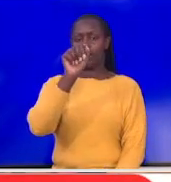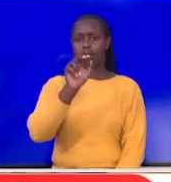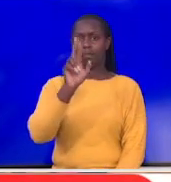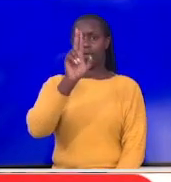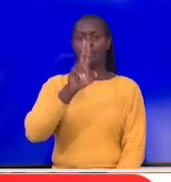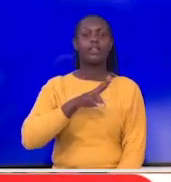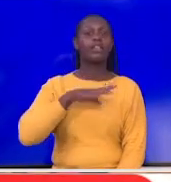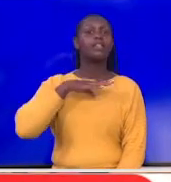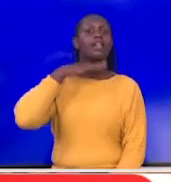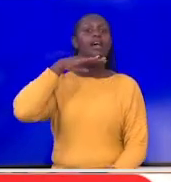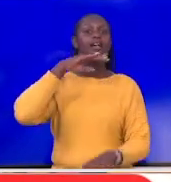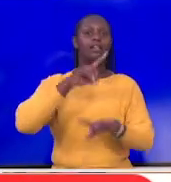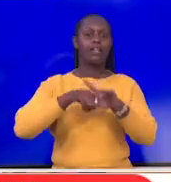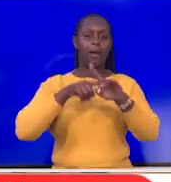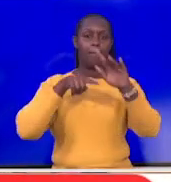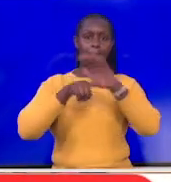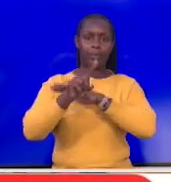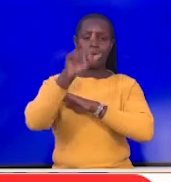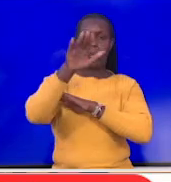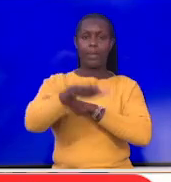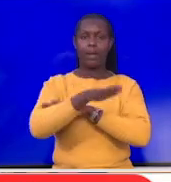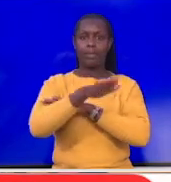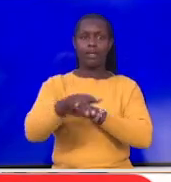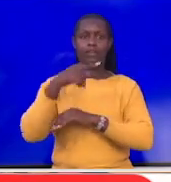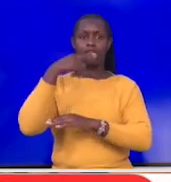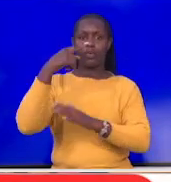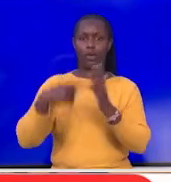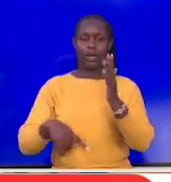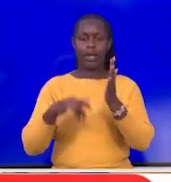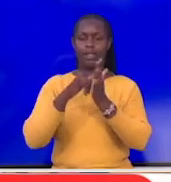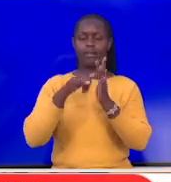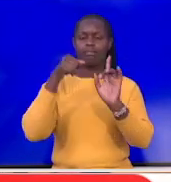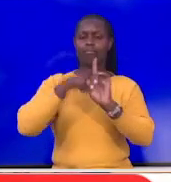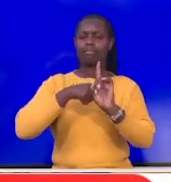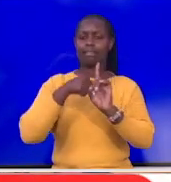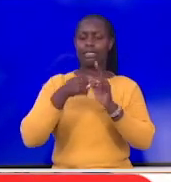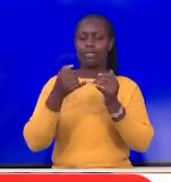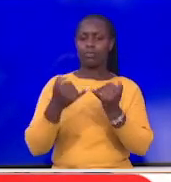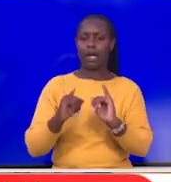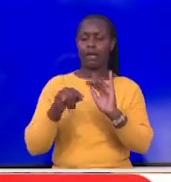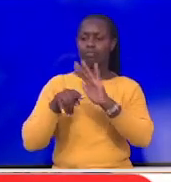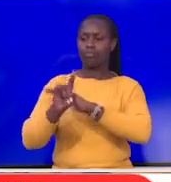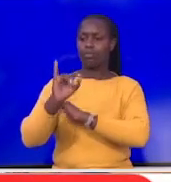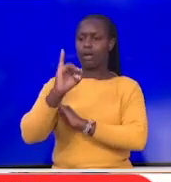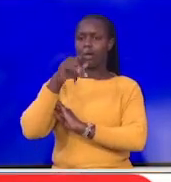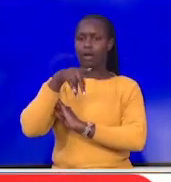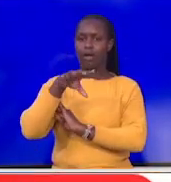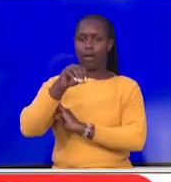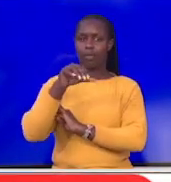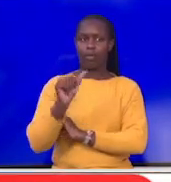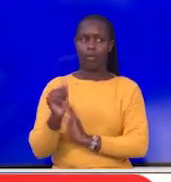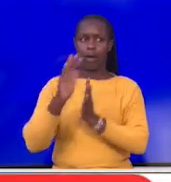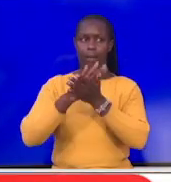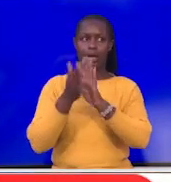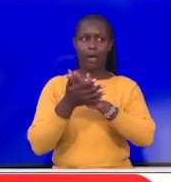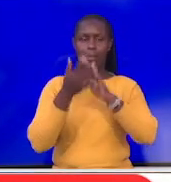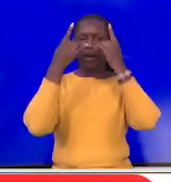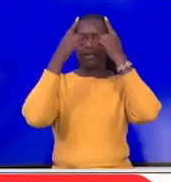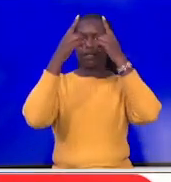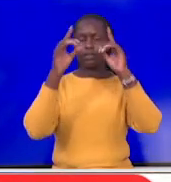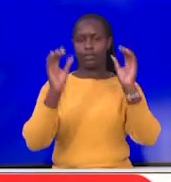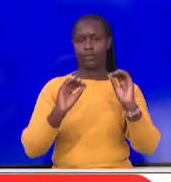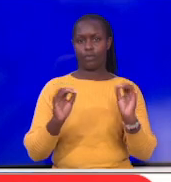Occupy Parliament protests, say their efforts to record their statement with IPOA has proven futile. Marafiki zake walinda na